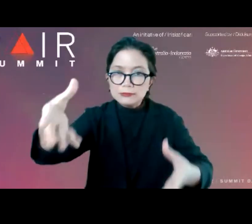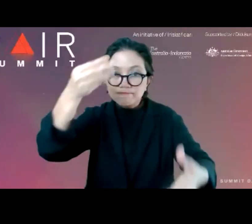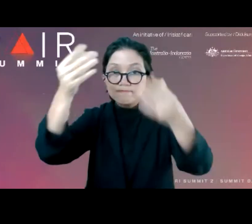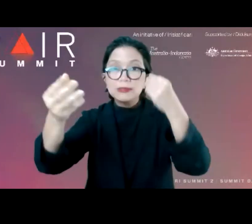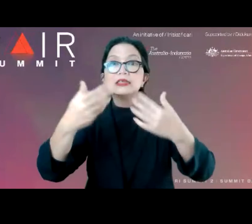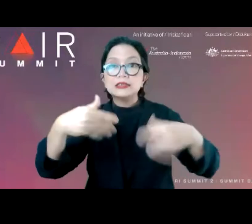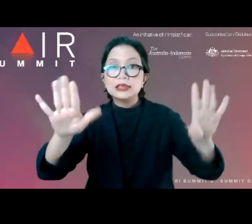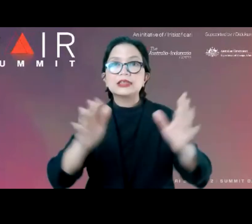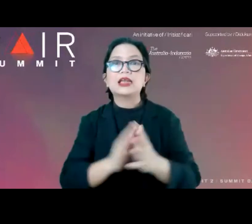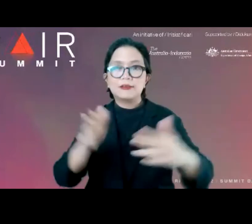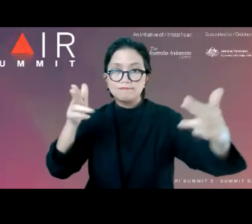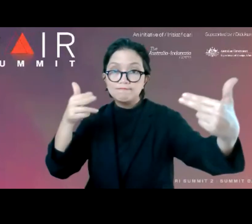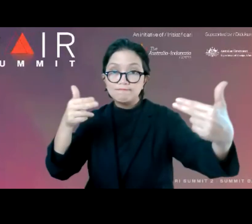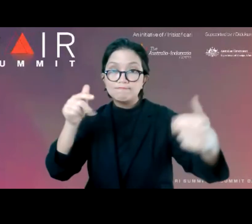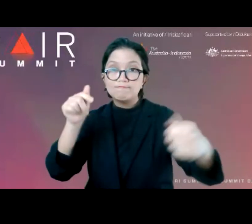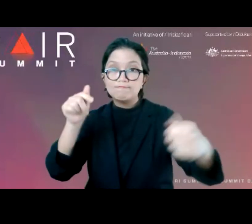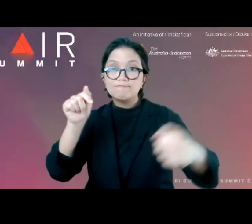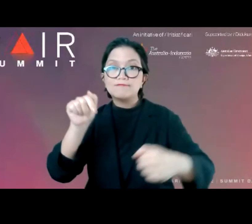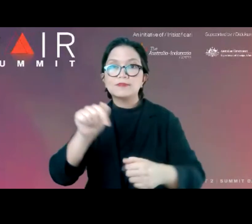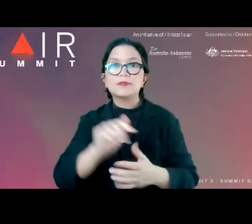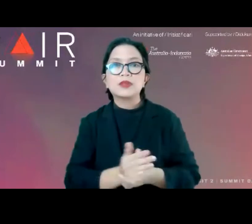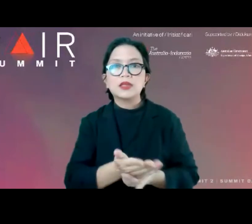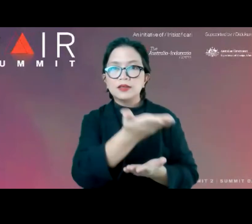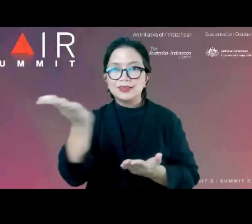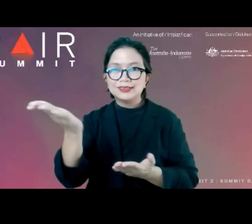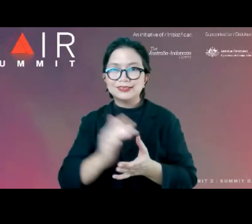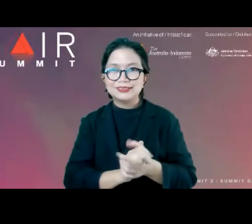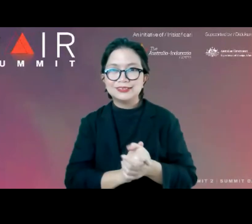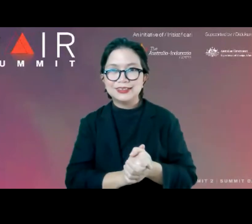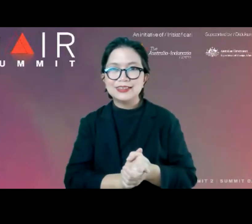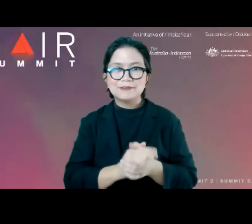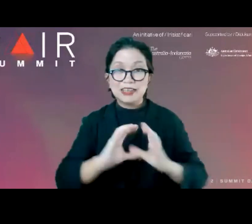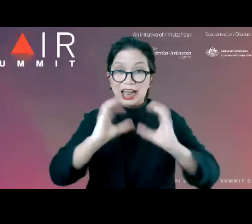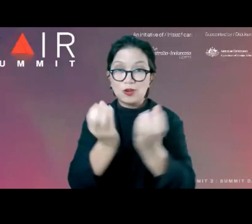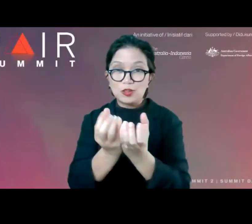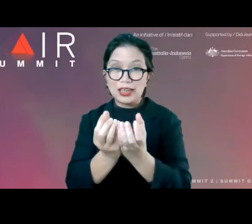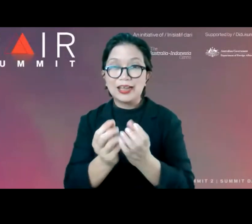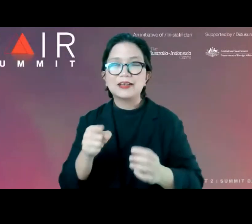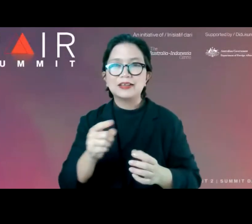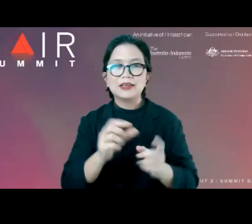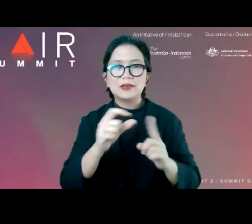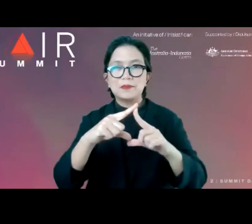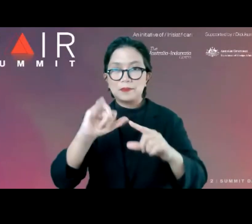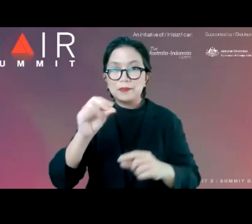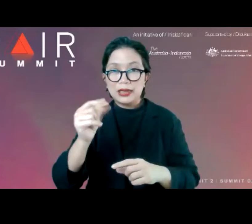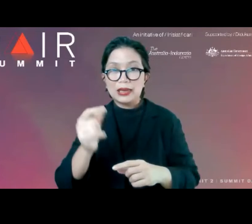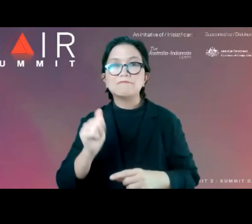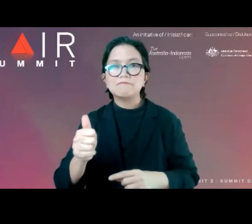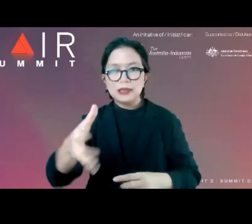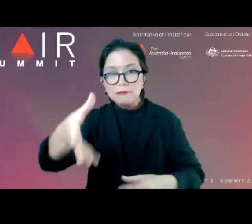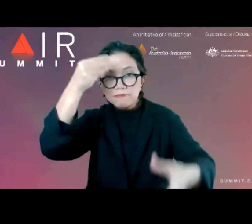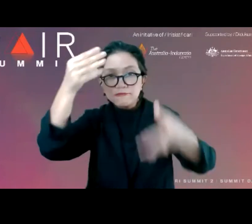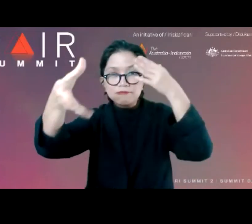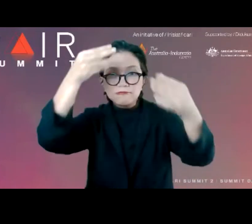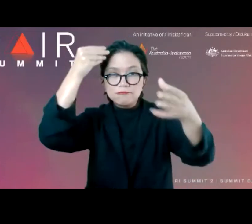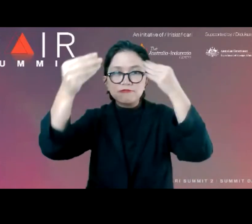list, then you will stay updated and learn more about the great work that these two research teams have done. So thank you very much